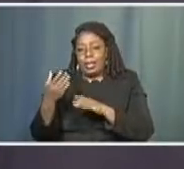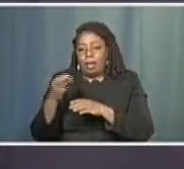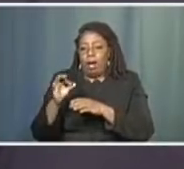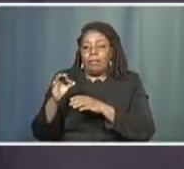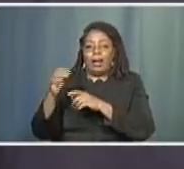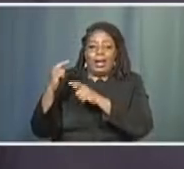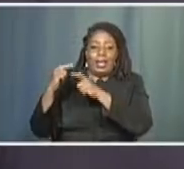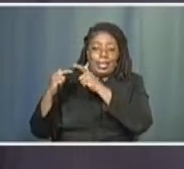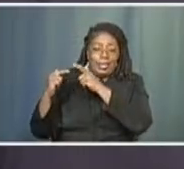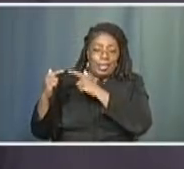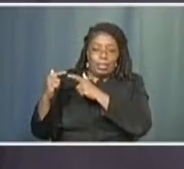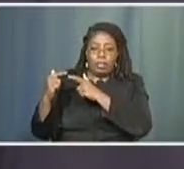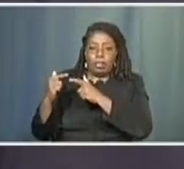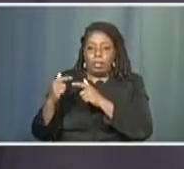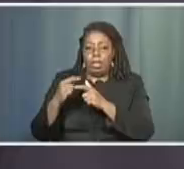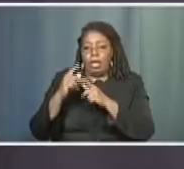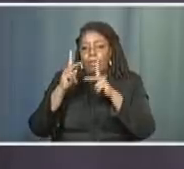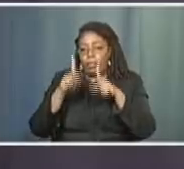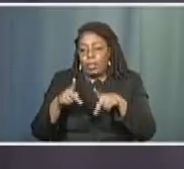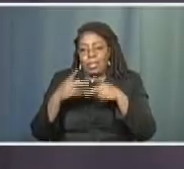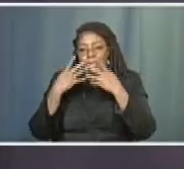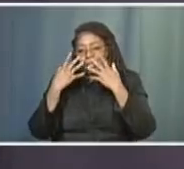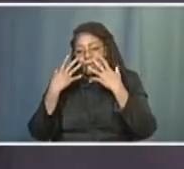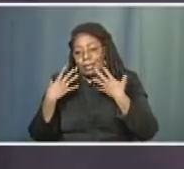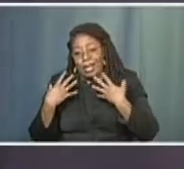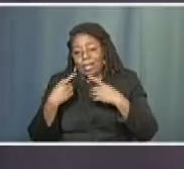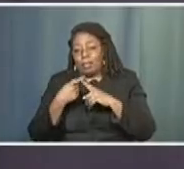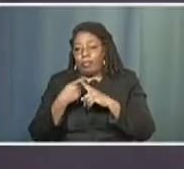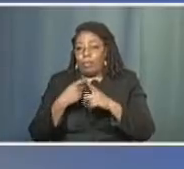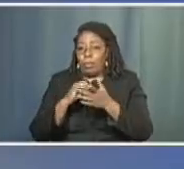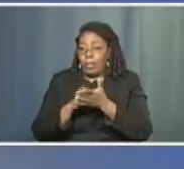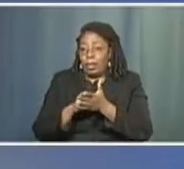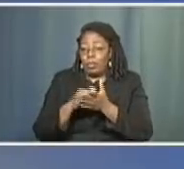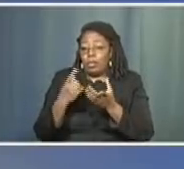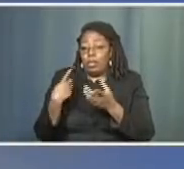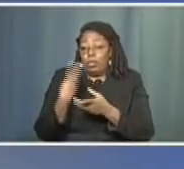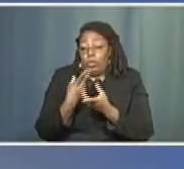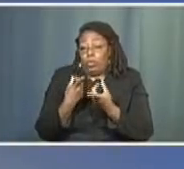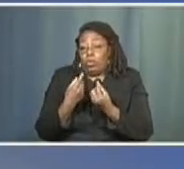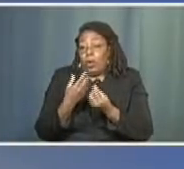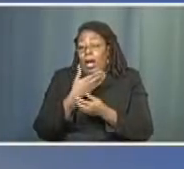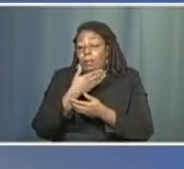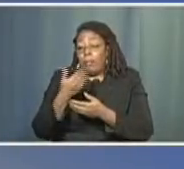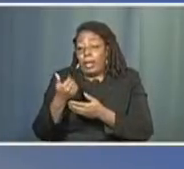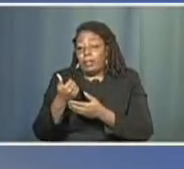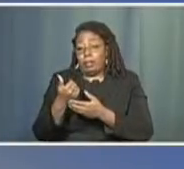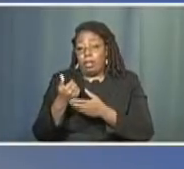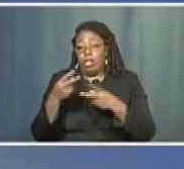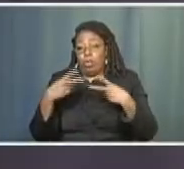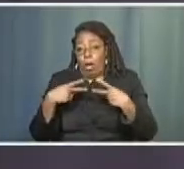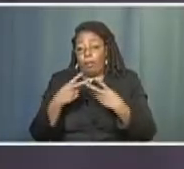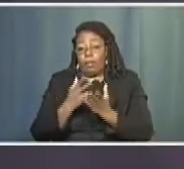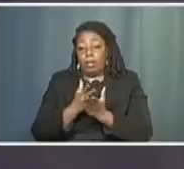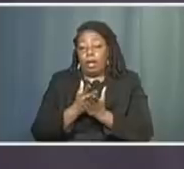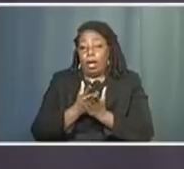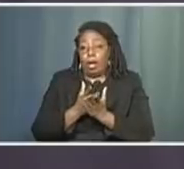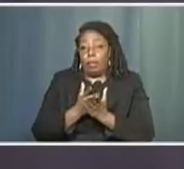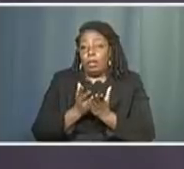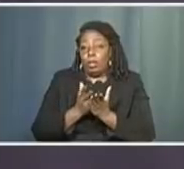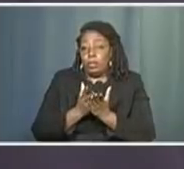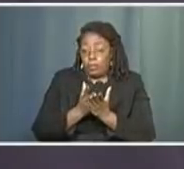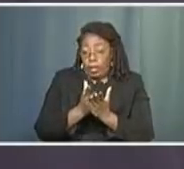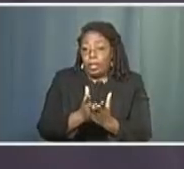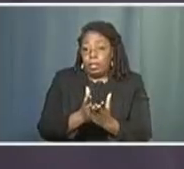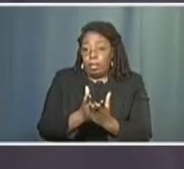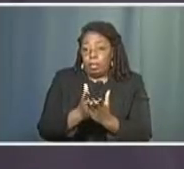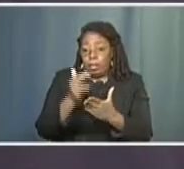and everyone is saddened by that. But we're gonna do our best to keep sloop sailing in Black Point Exuma, and he would